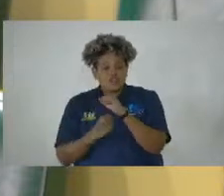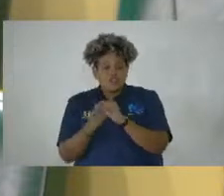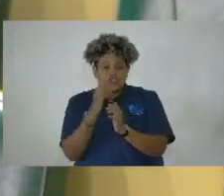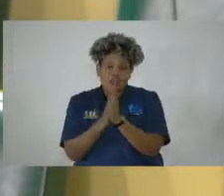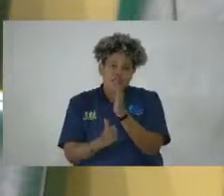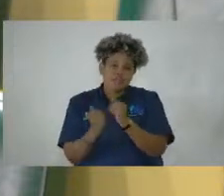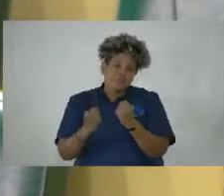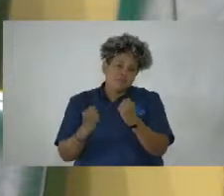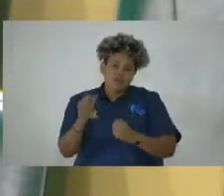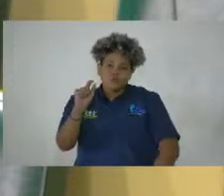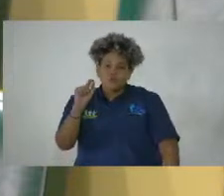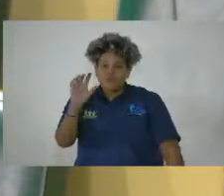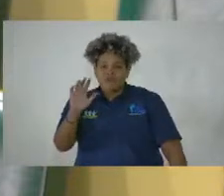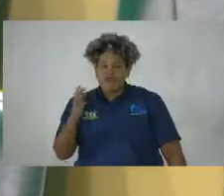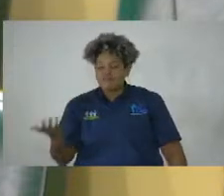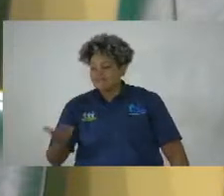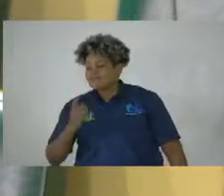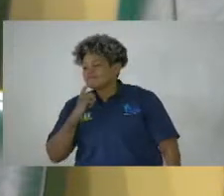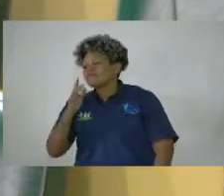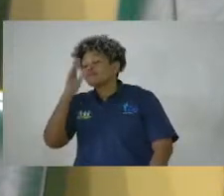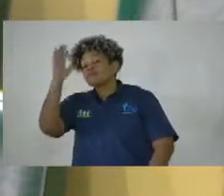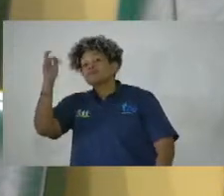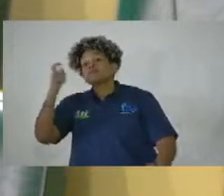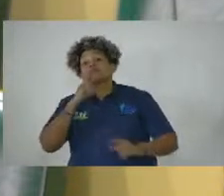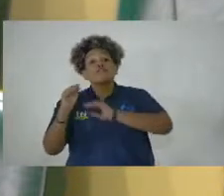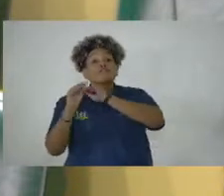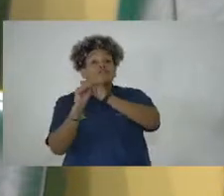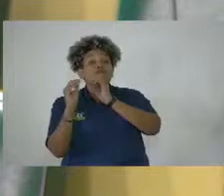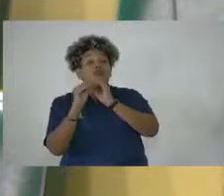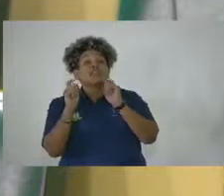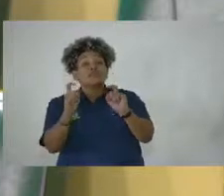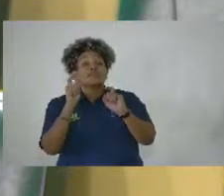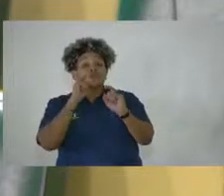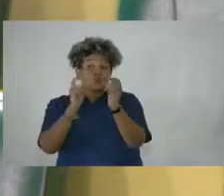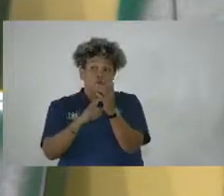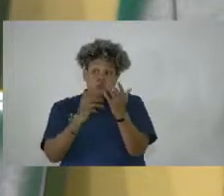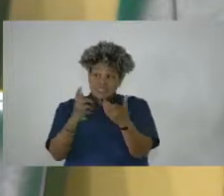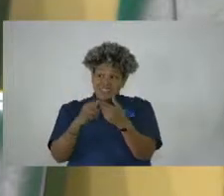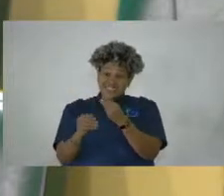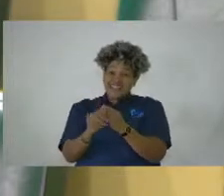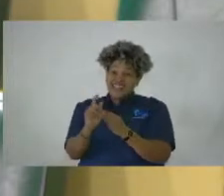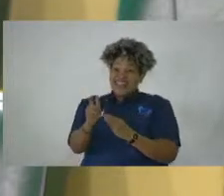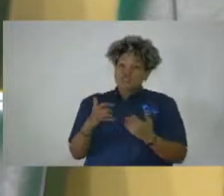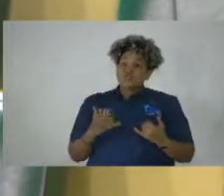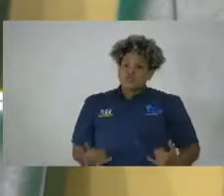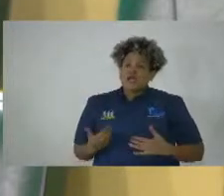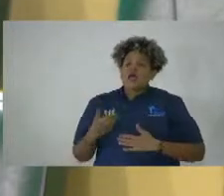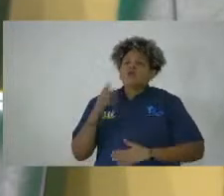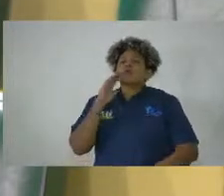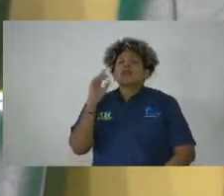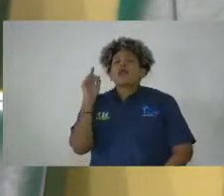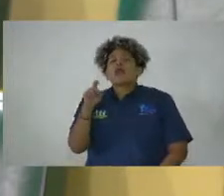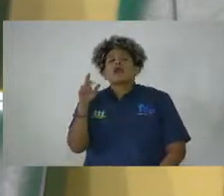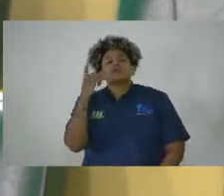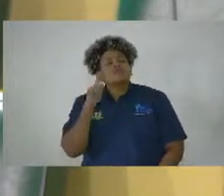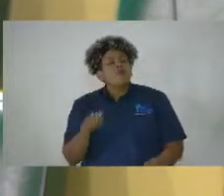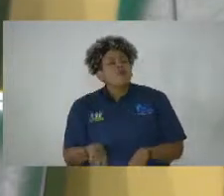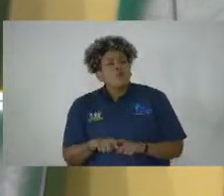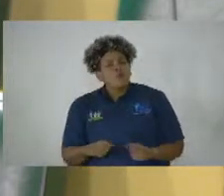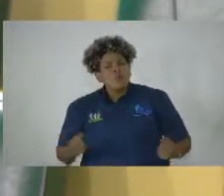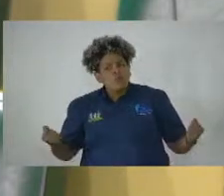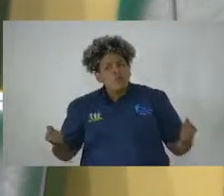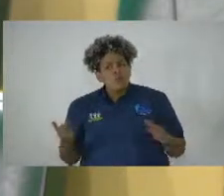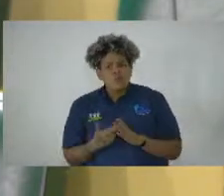March 2025. Mr. Speaker, I further beg to give notice that at a later stage today, I'll move for suspension of the